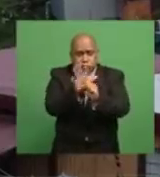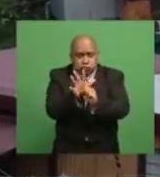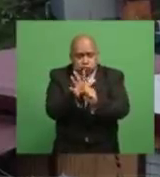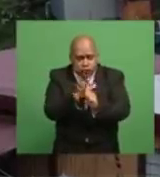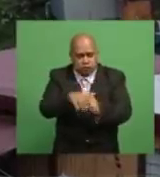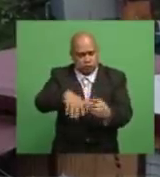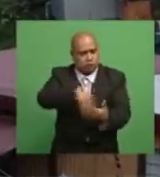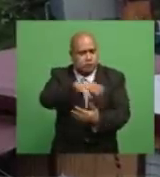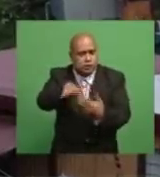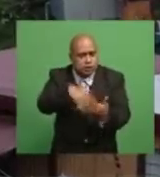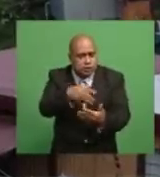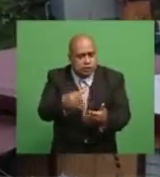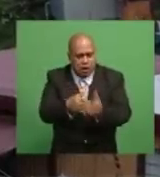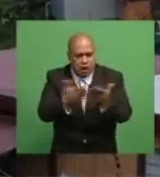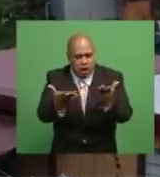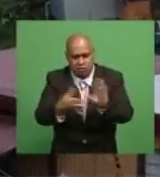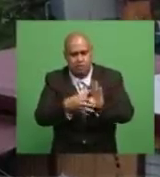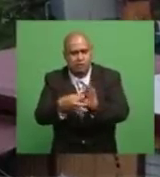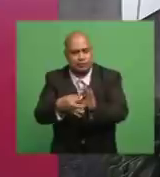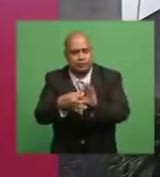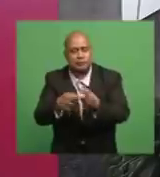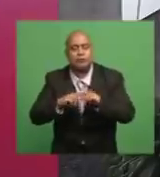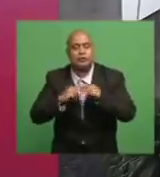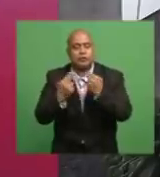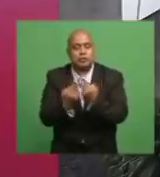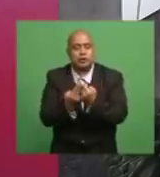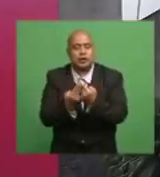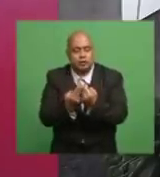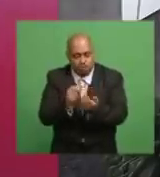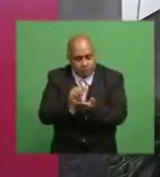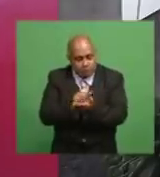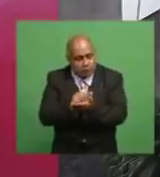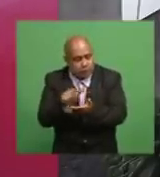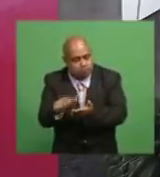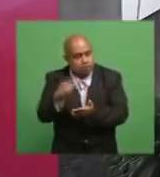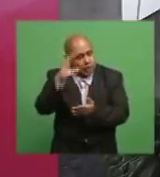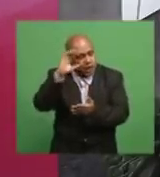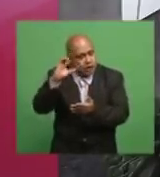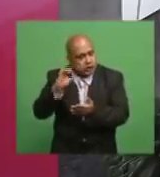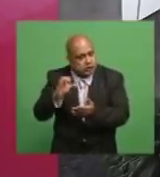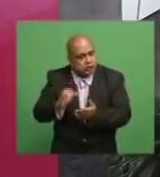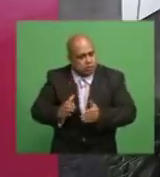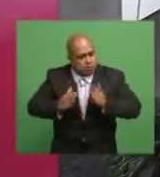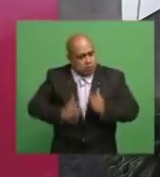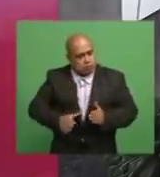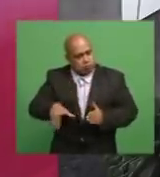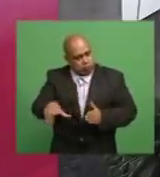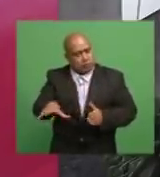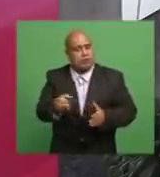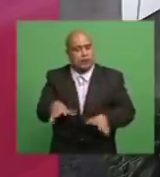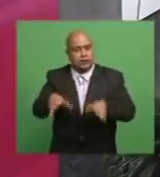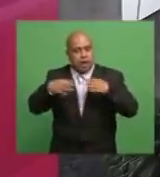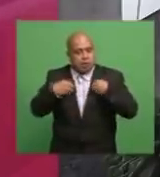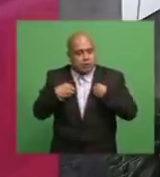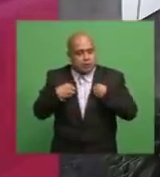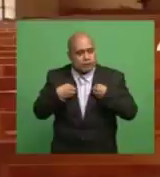ties between families and the nation as a whole. Everybody must accept these as a fact of our